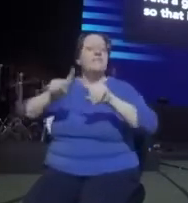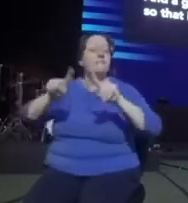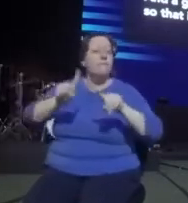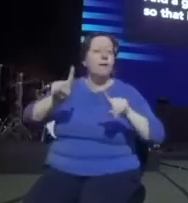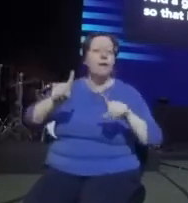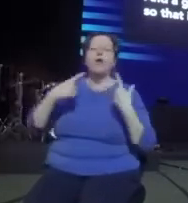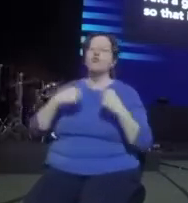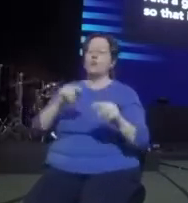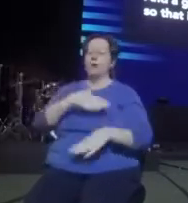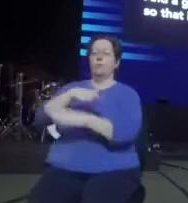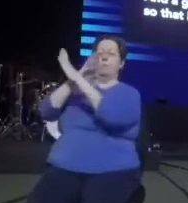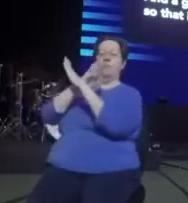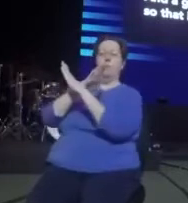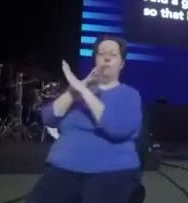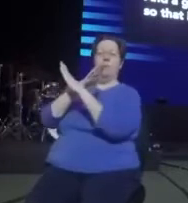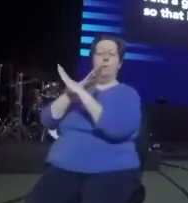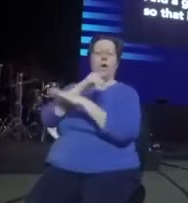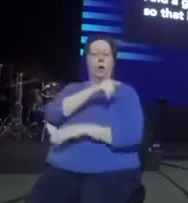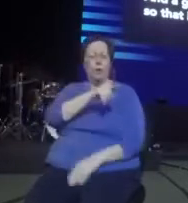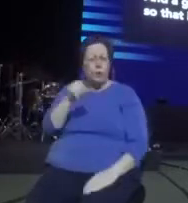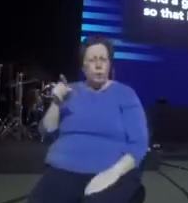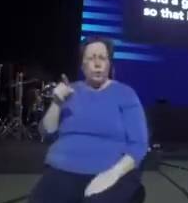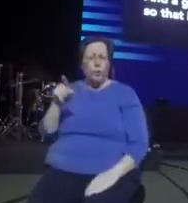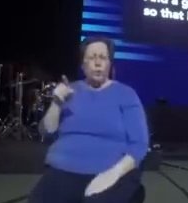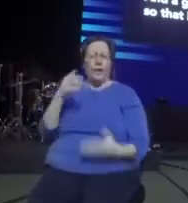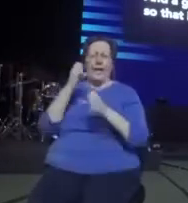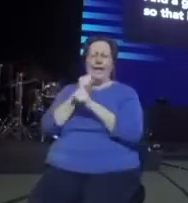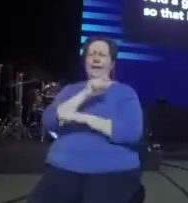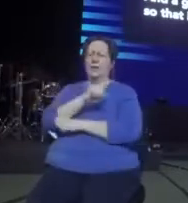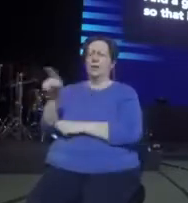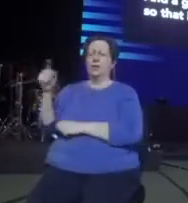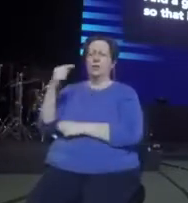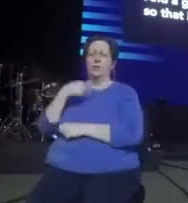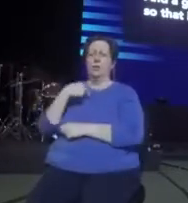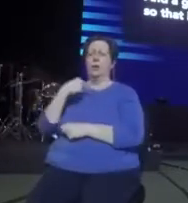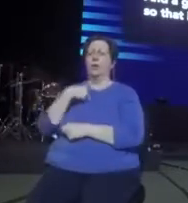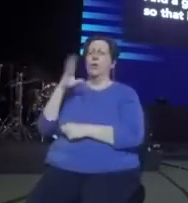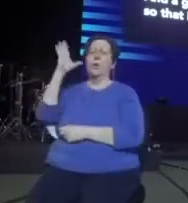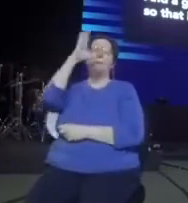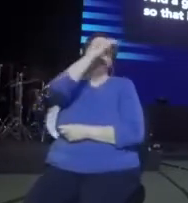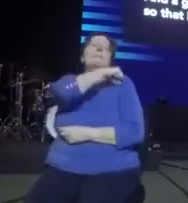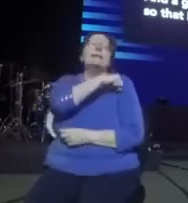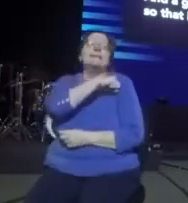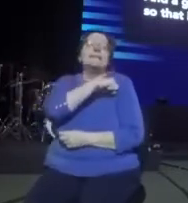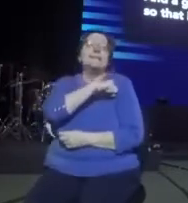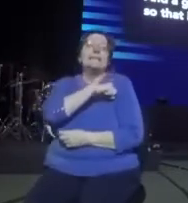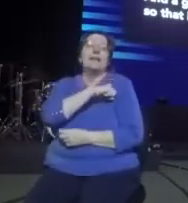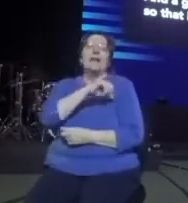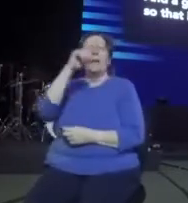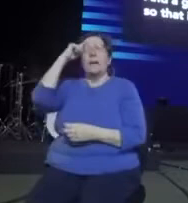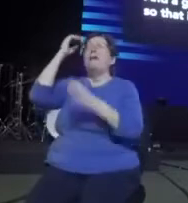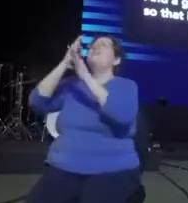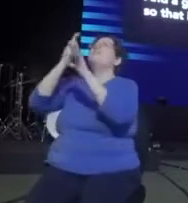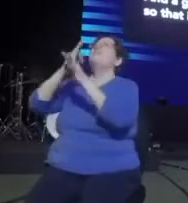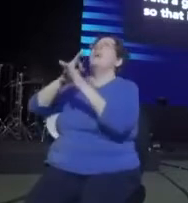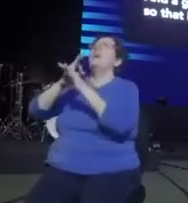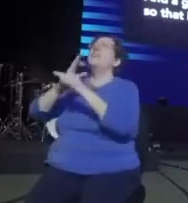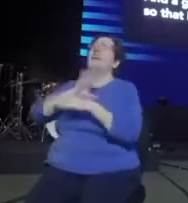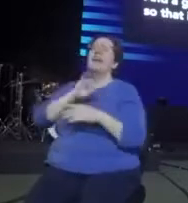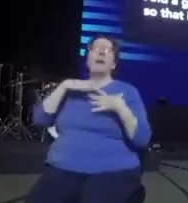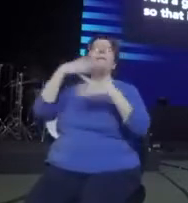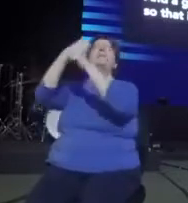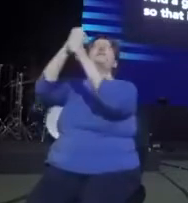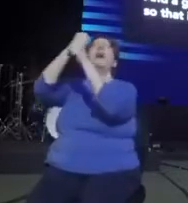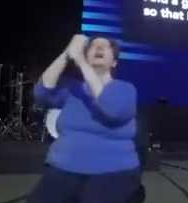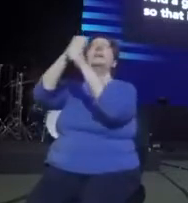to stop you, all trying to get you to a place where you misplace, mistrust, mislead